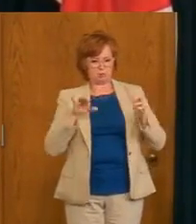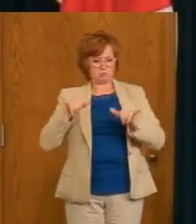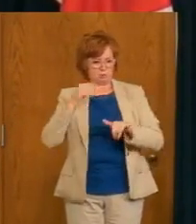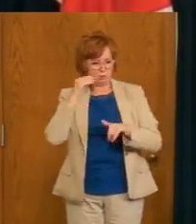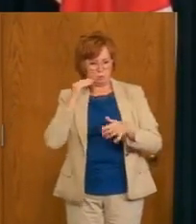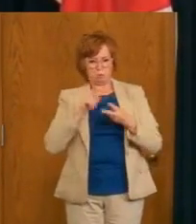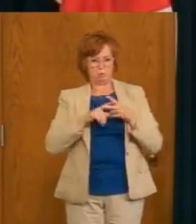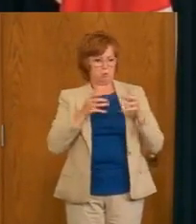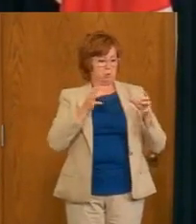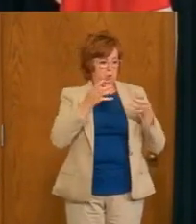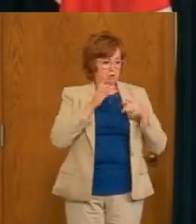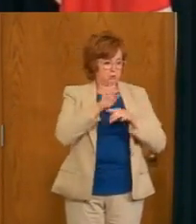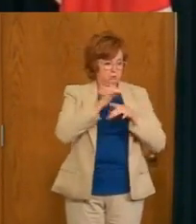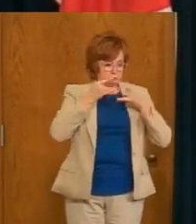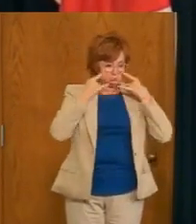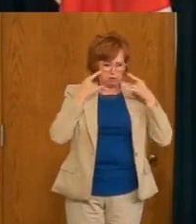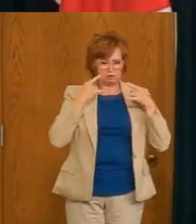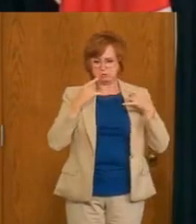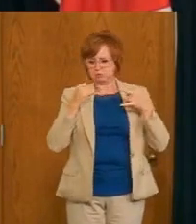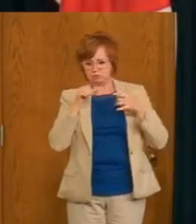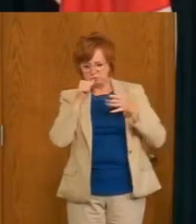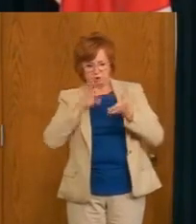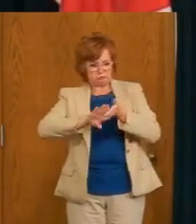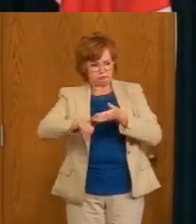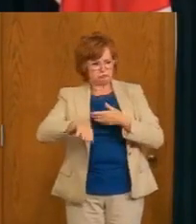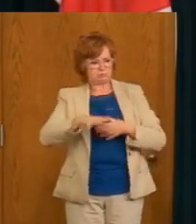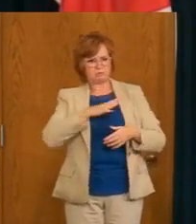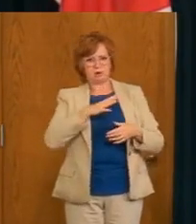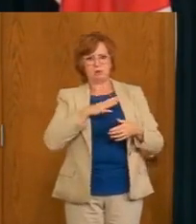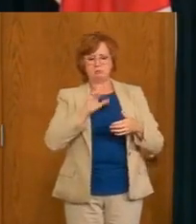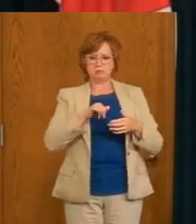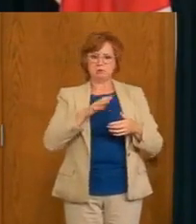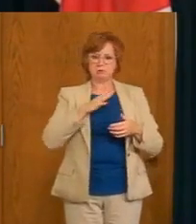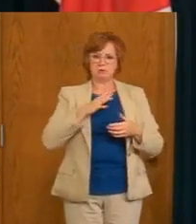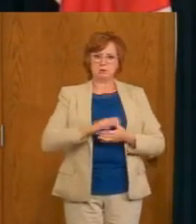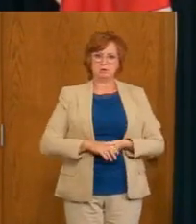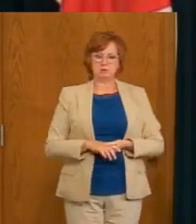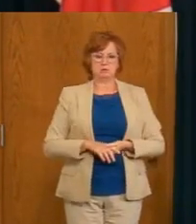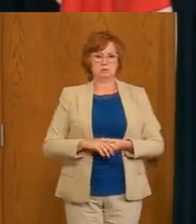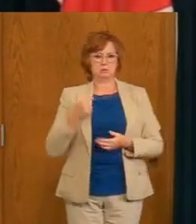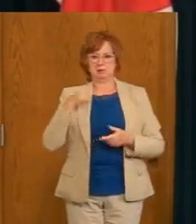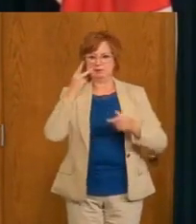what happens is we'll lift the emergency order, we'll lift the masking order, and all of the public health